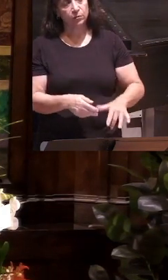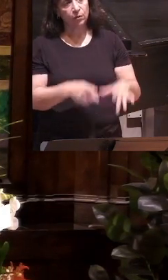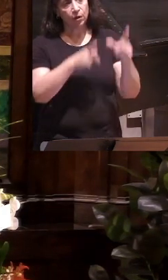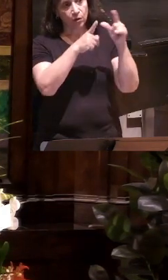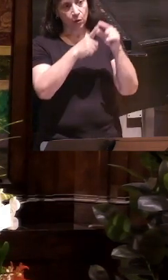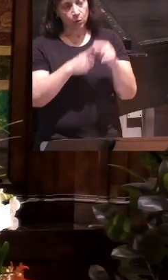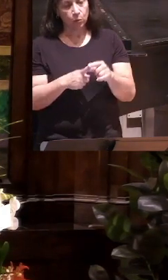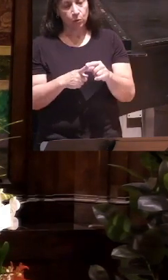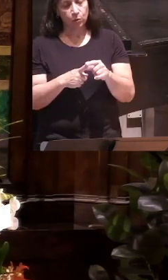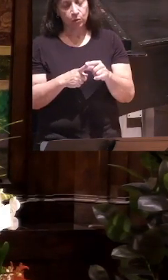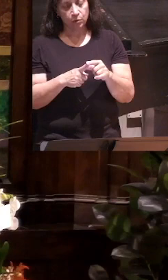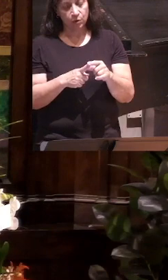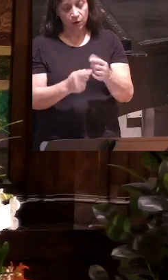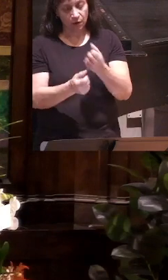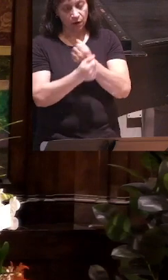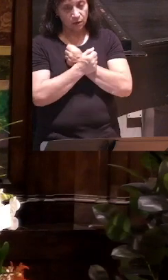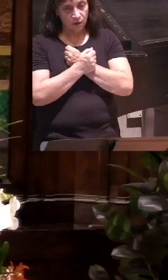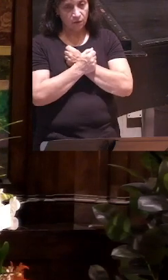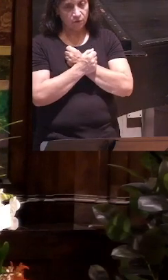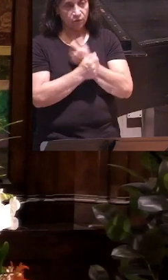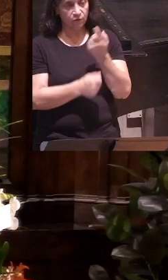with a word of love.